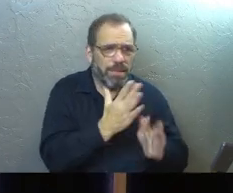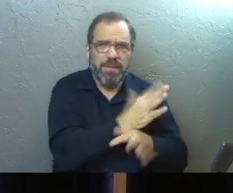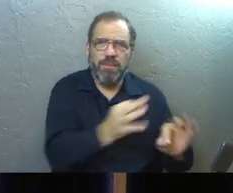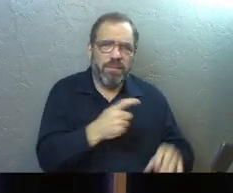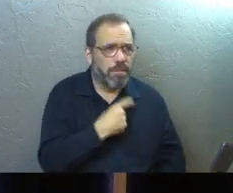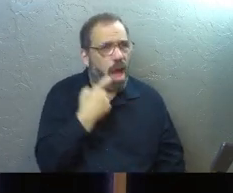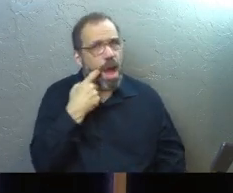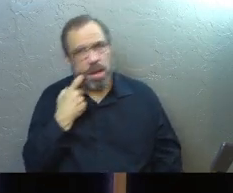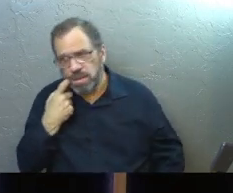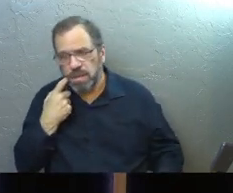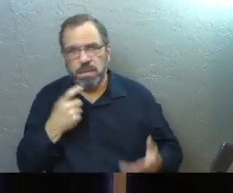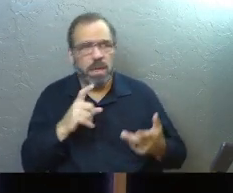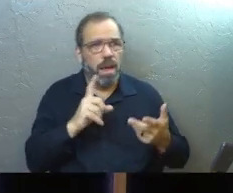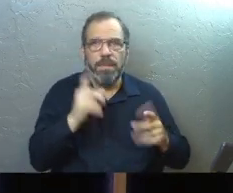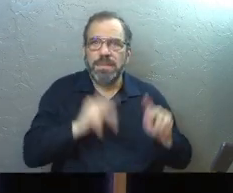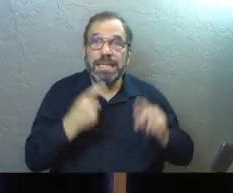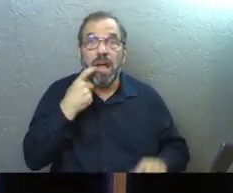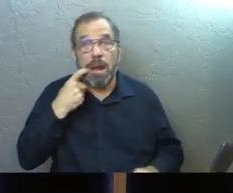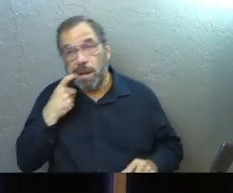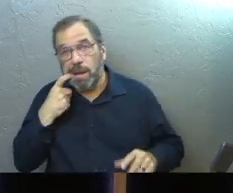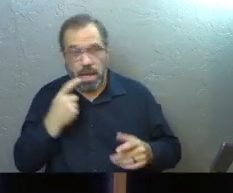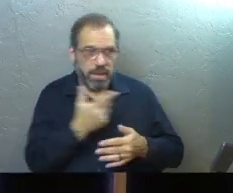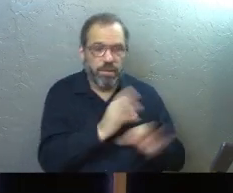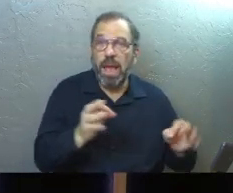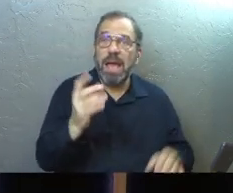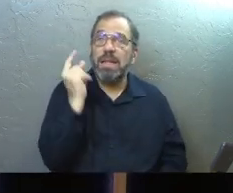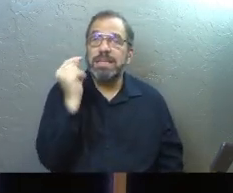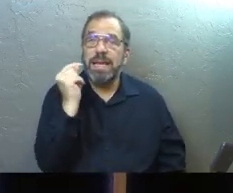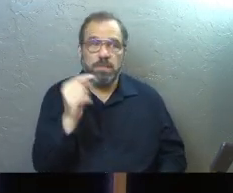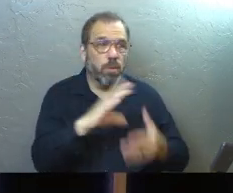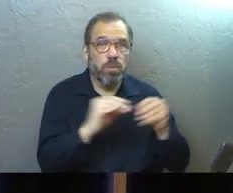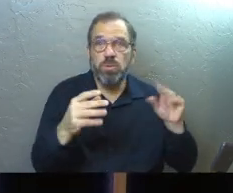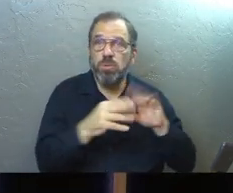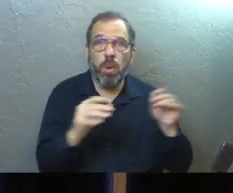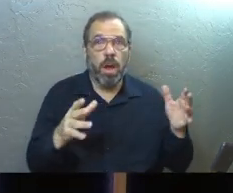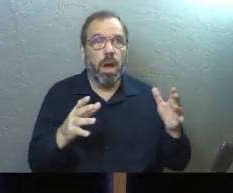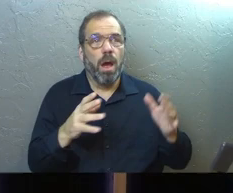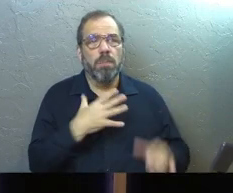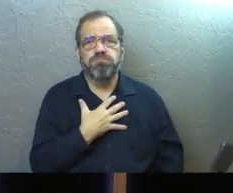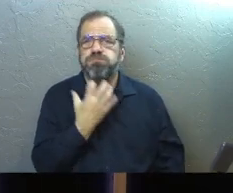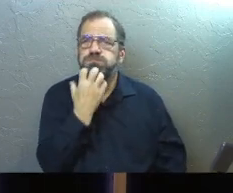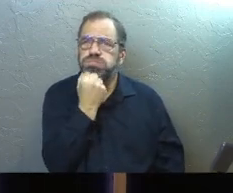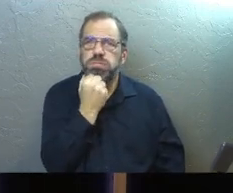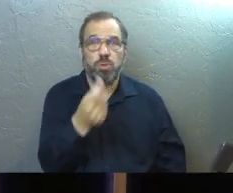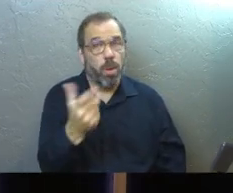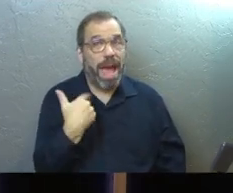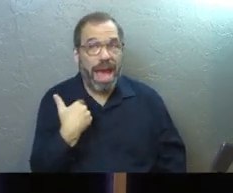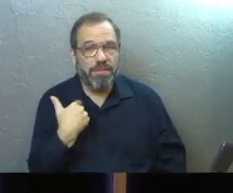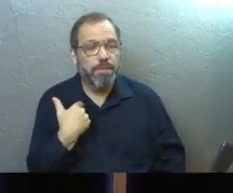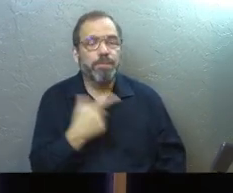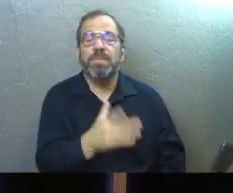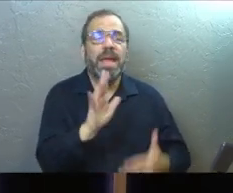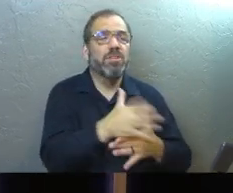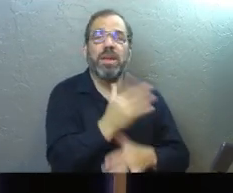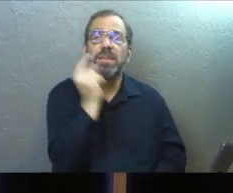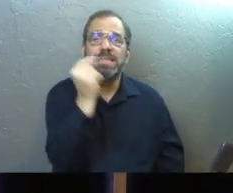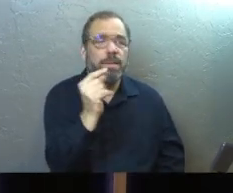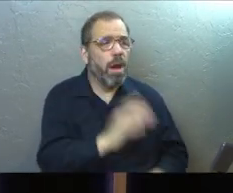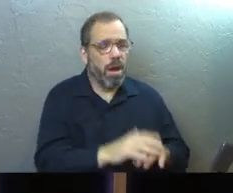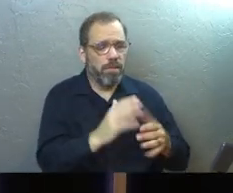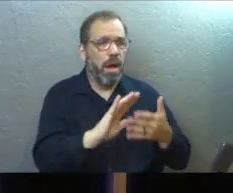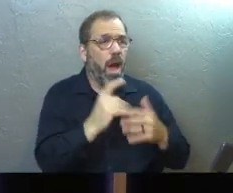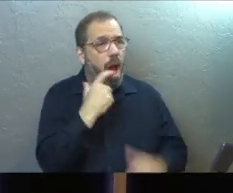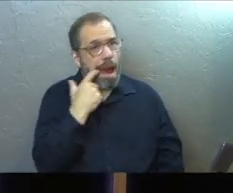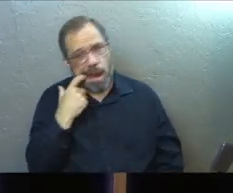addictions. And we would have people, they'd share their testimony and their story, which is the most precious thing you have, by the way. They'd share their testimony and their